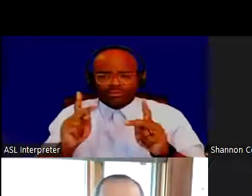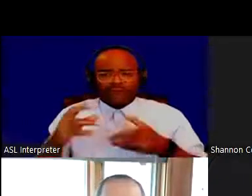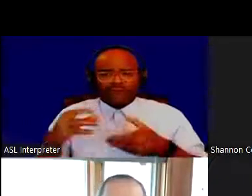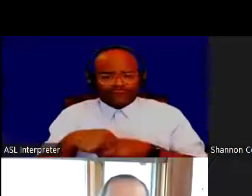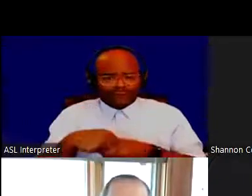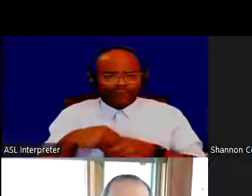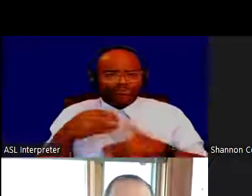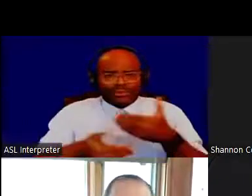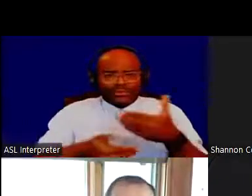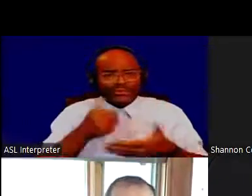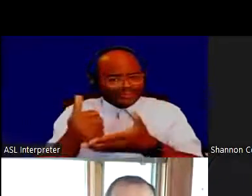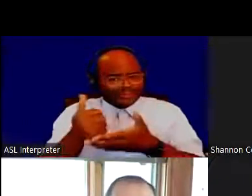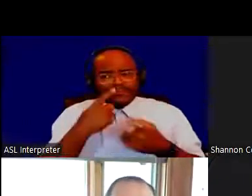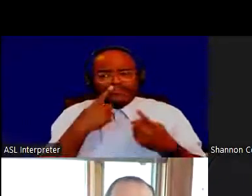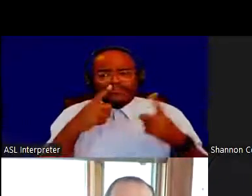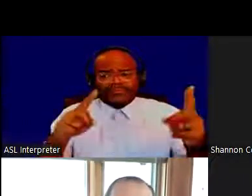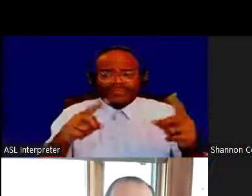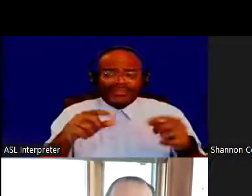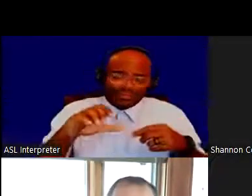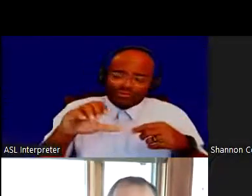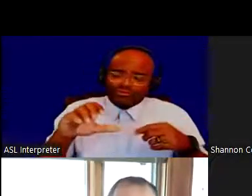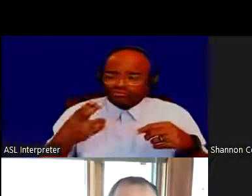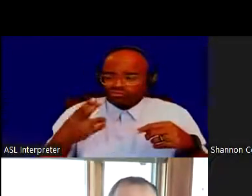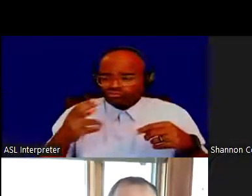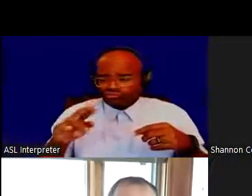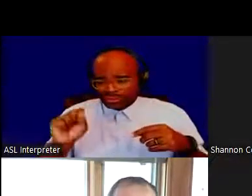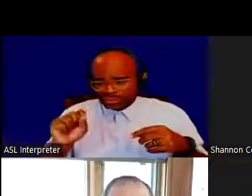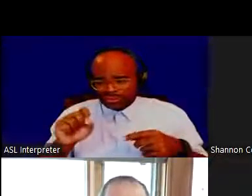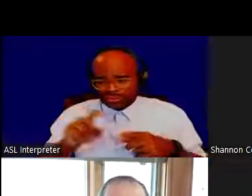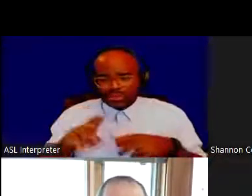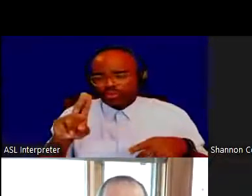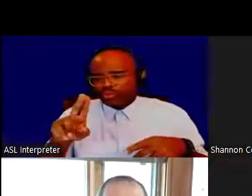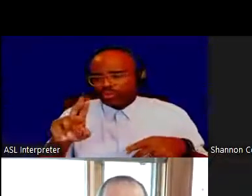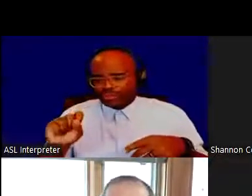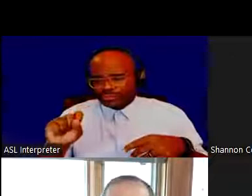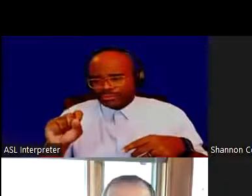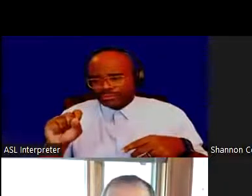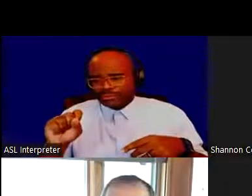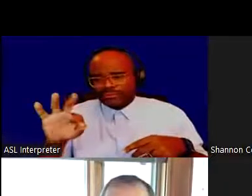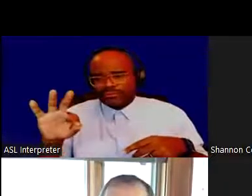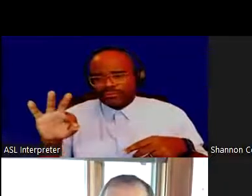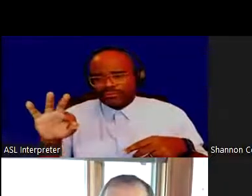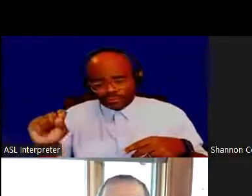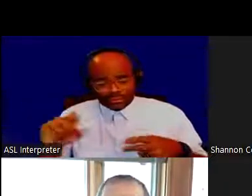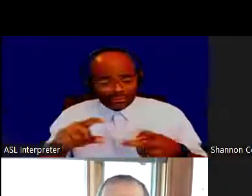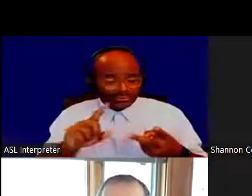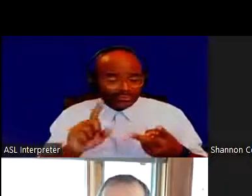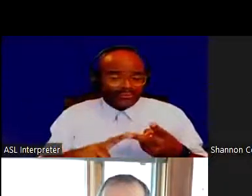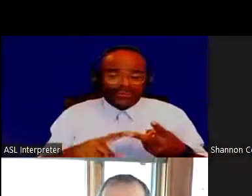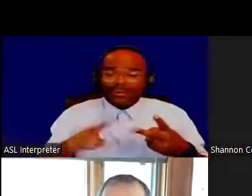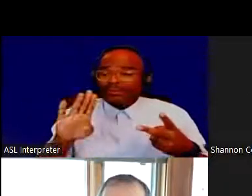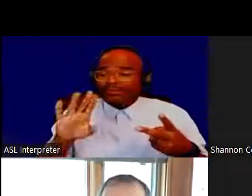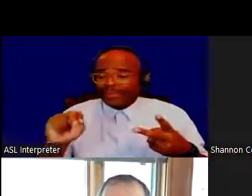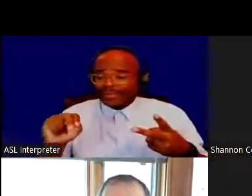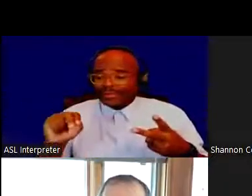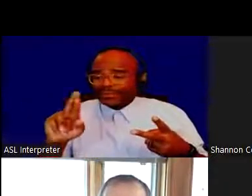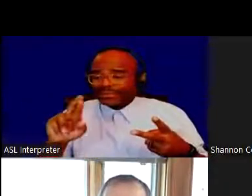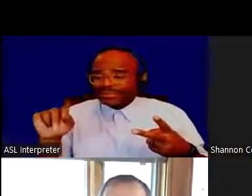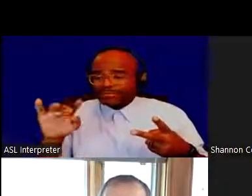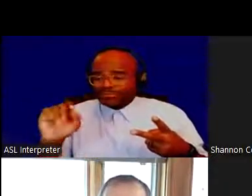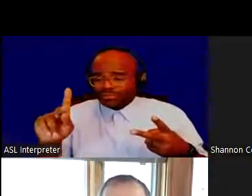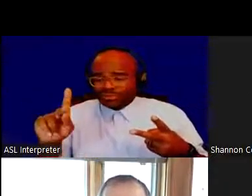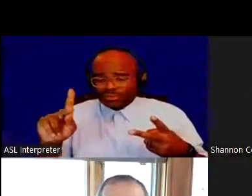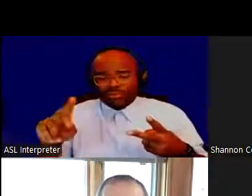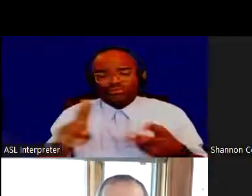effort. So Chris Swanston with the US Forest Service, Dr. Ben Zuckerberg with the University of